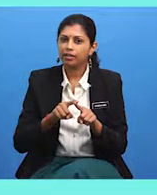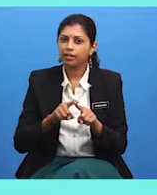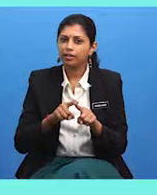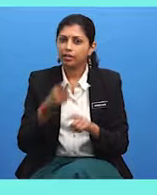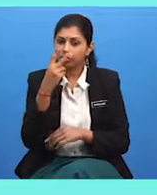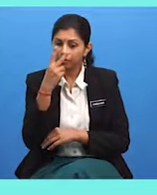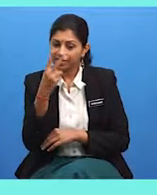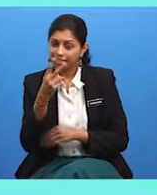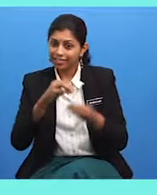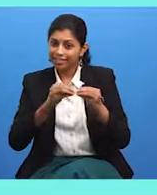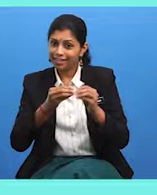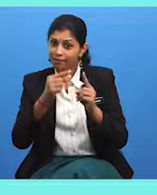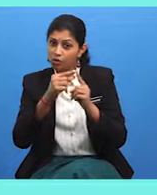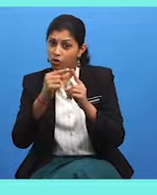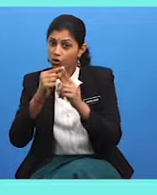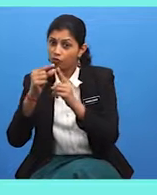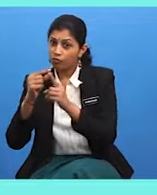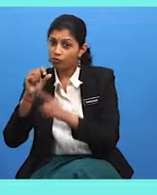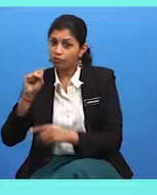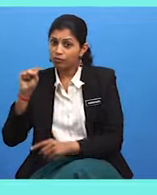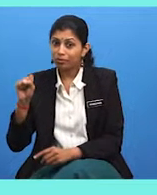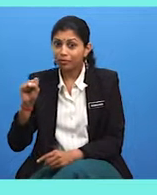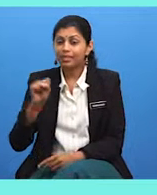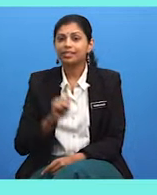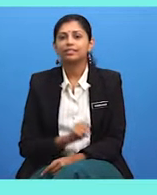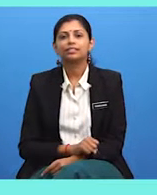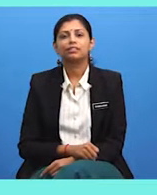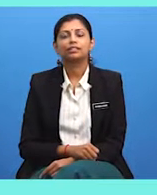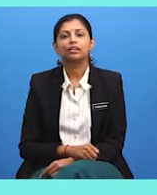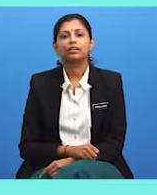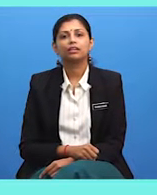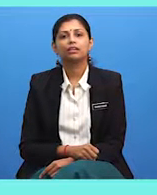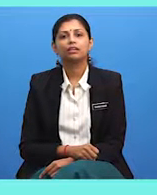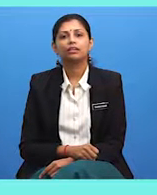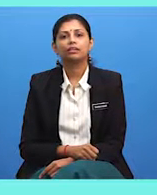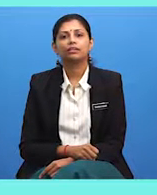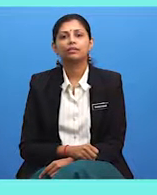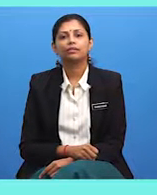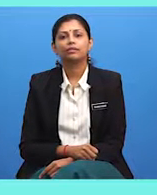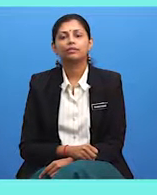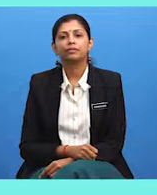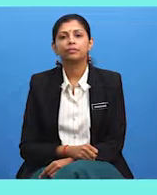number of words given in answers B and C.